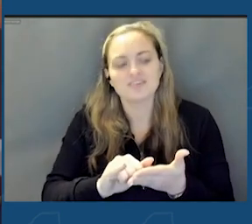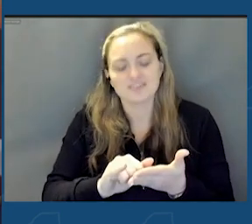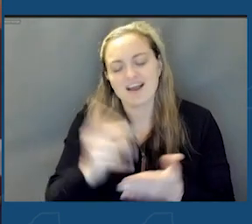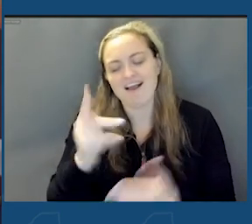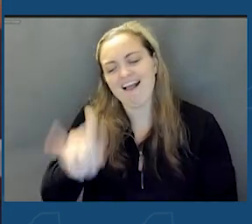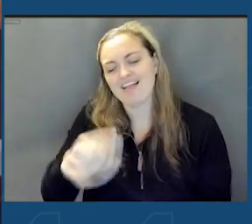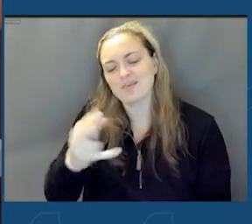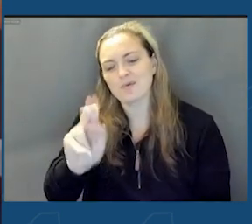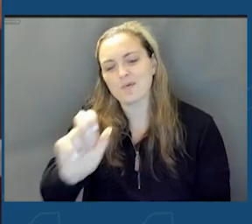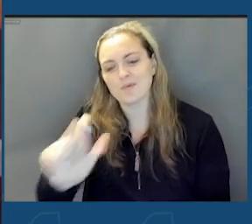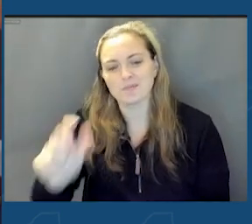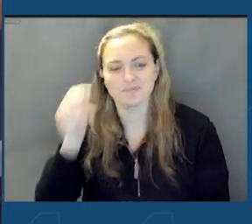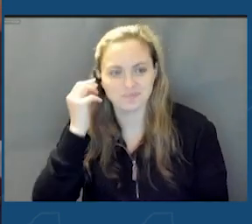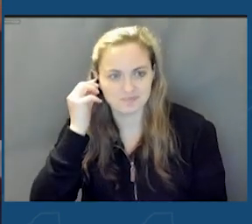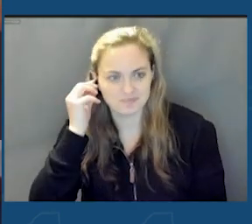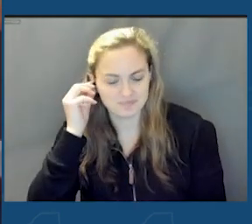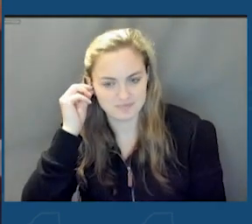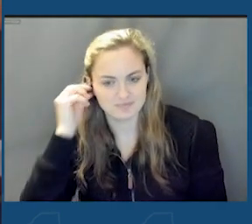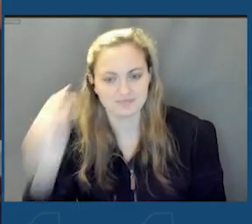Hochul.